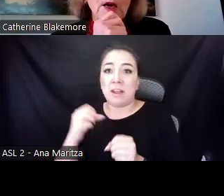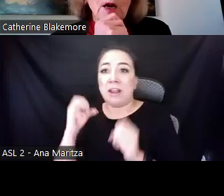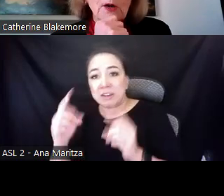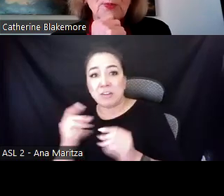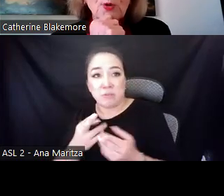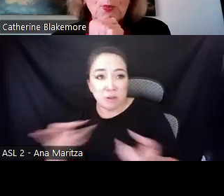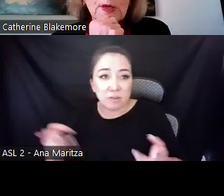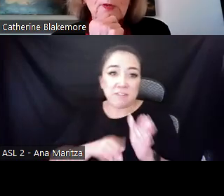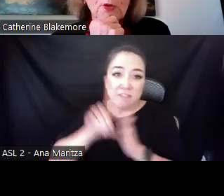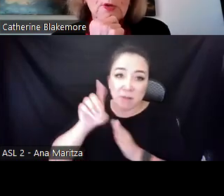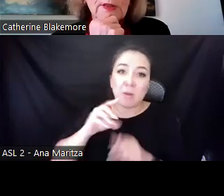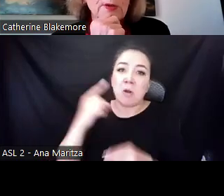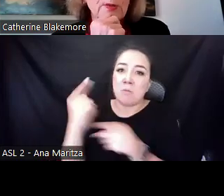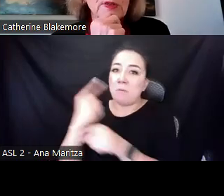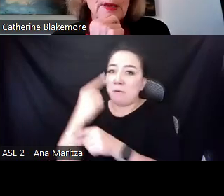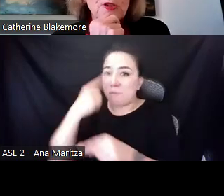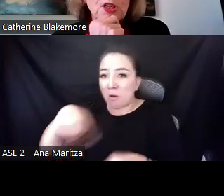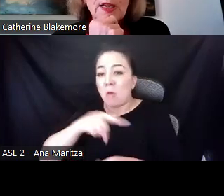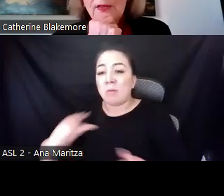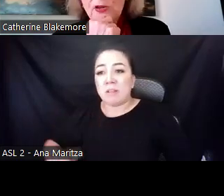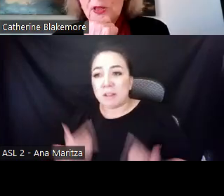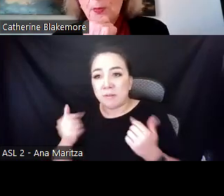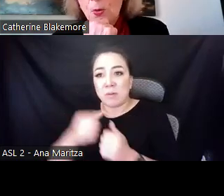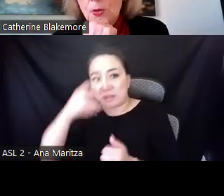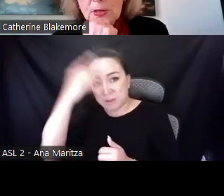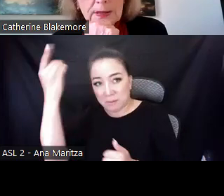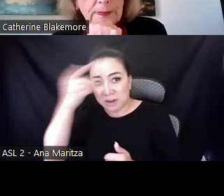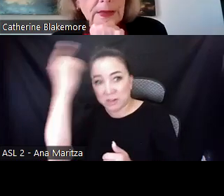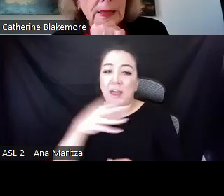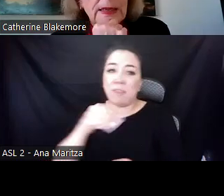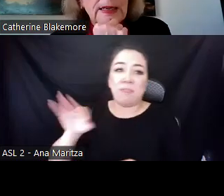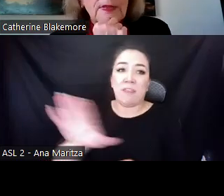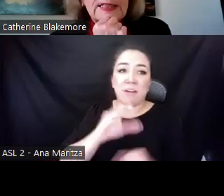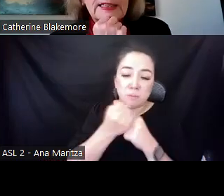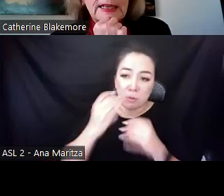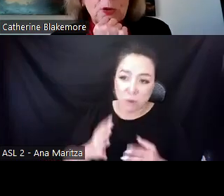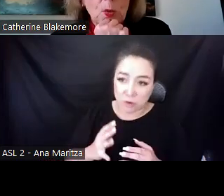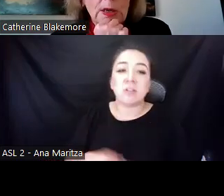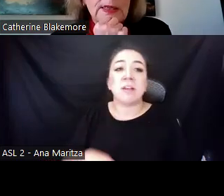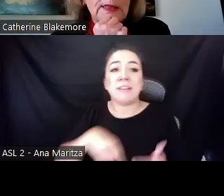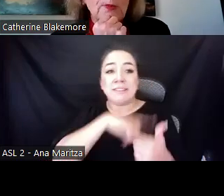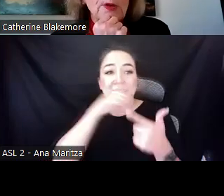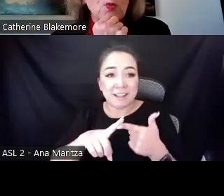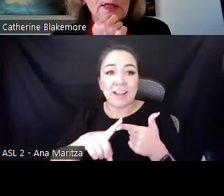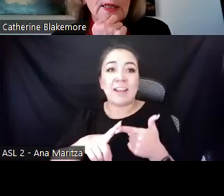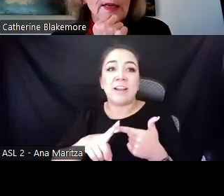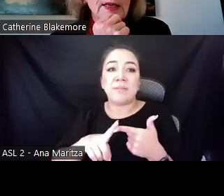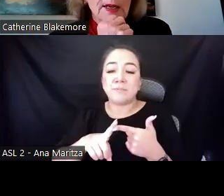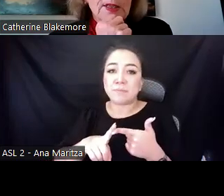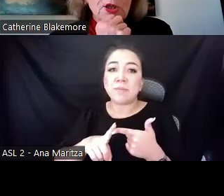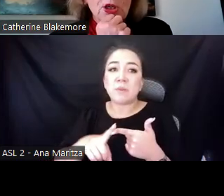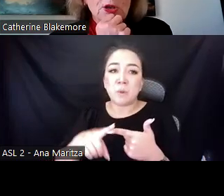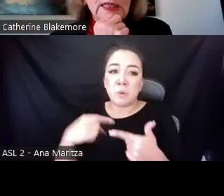developed are appropriate for those living with dementia and their supporters. The second was that we want